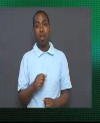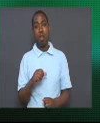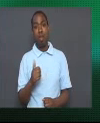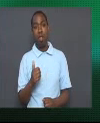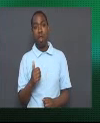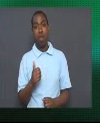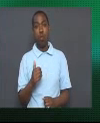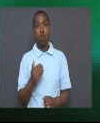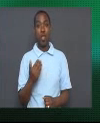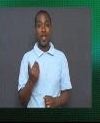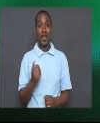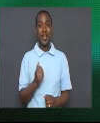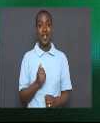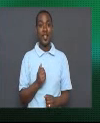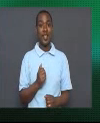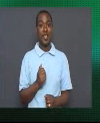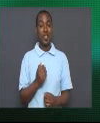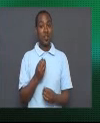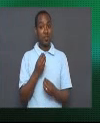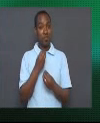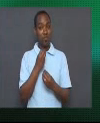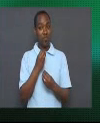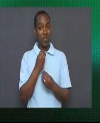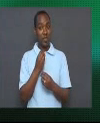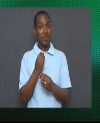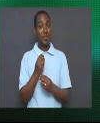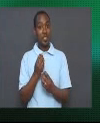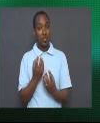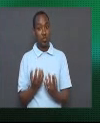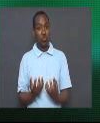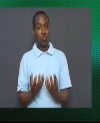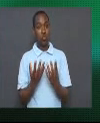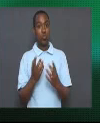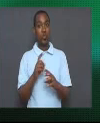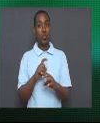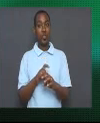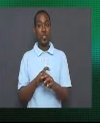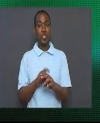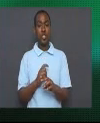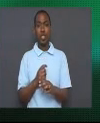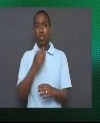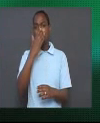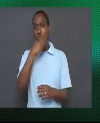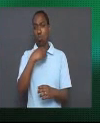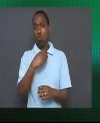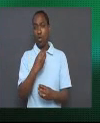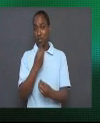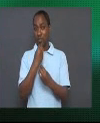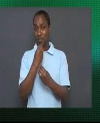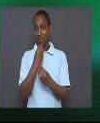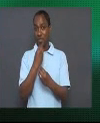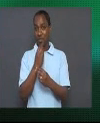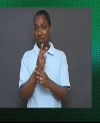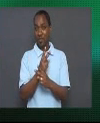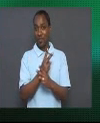some remaining, keep it sealed and stored in a cool place to keep the temperature